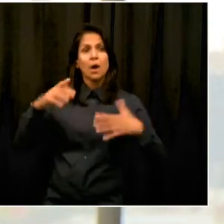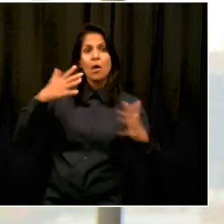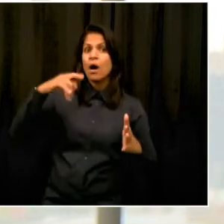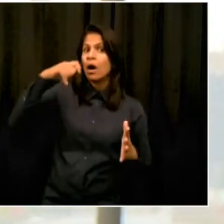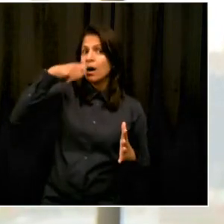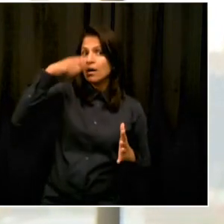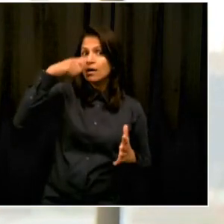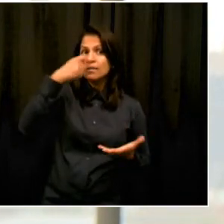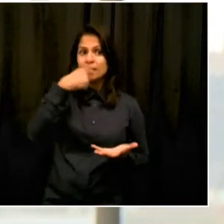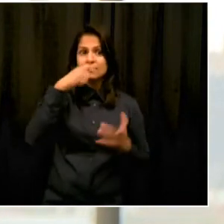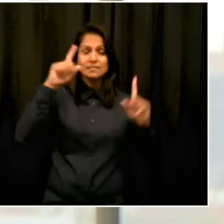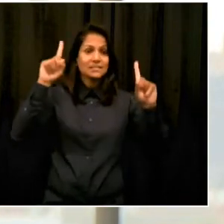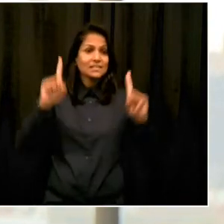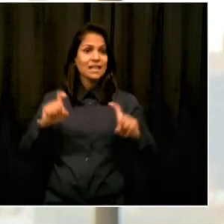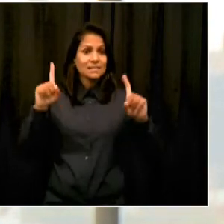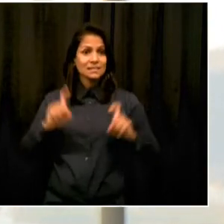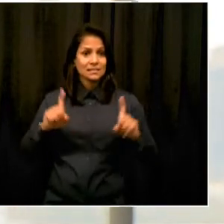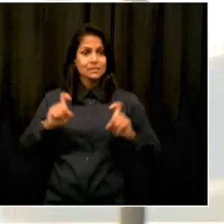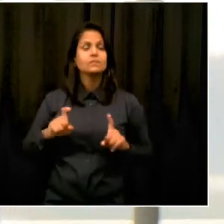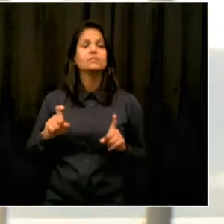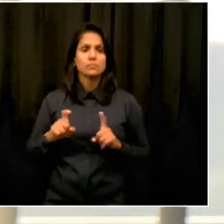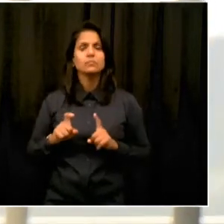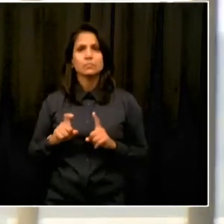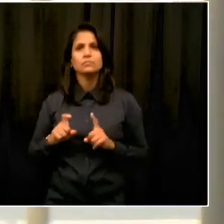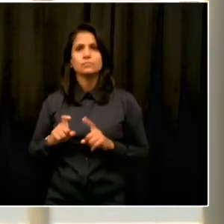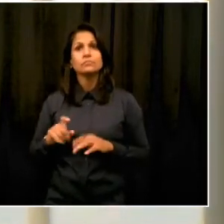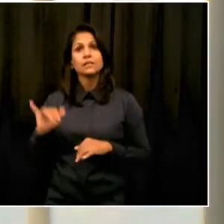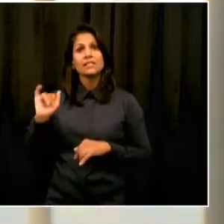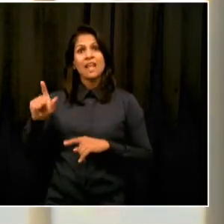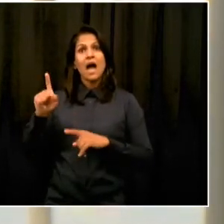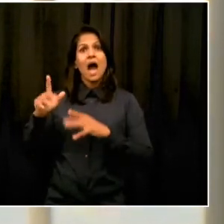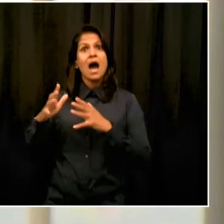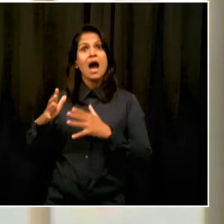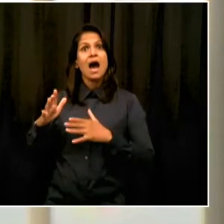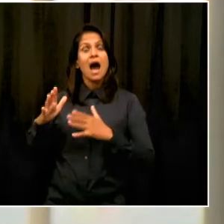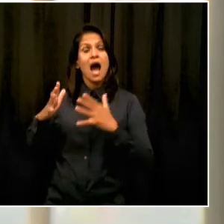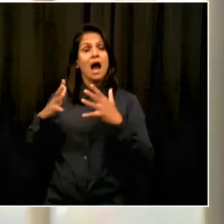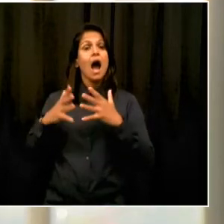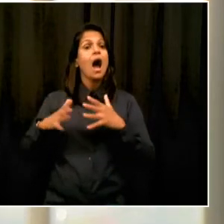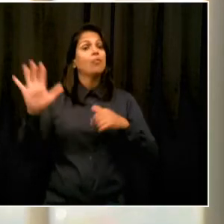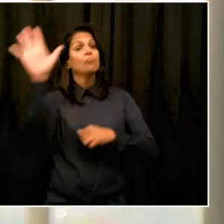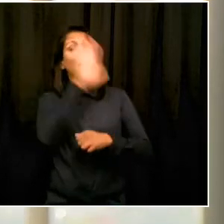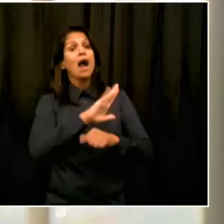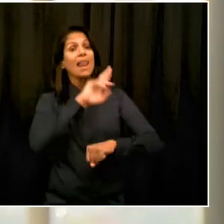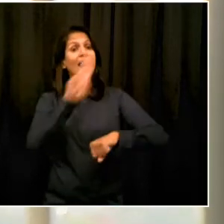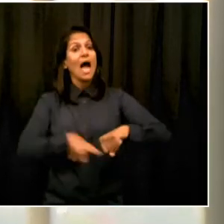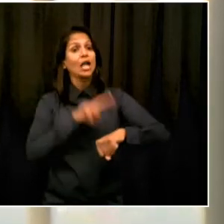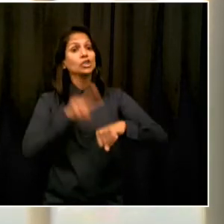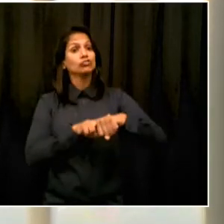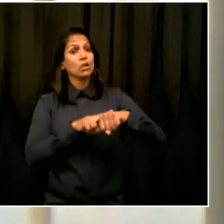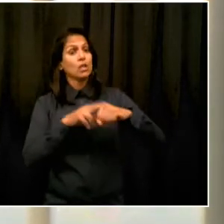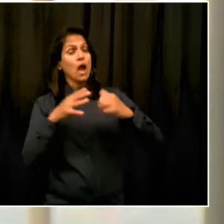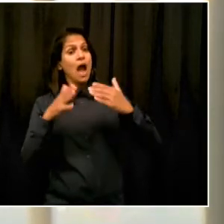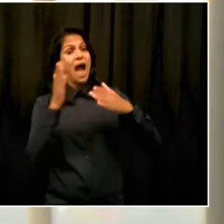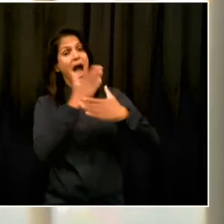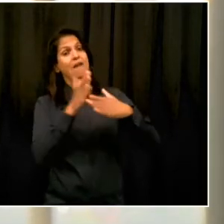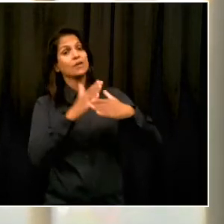delivering it within 48 hours. And with this lab, we're going to soon be at 24